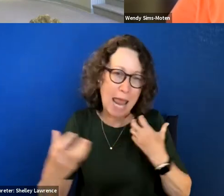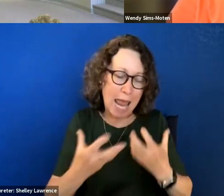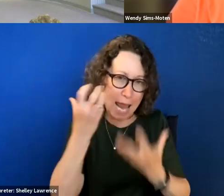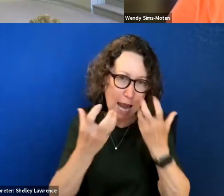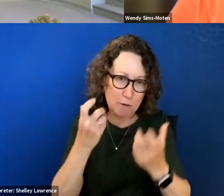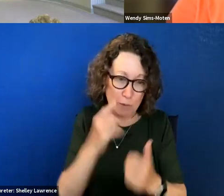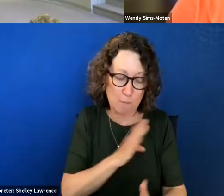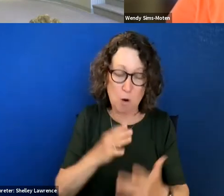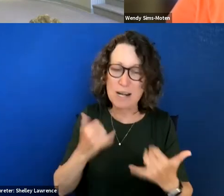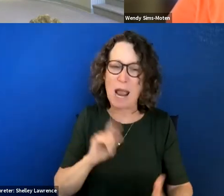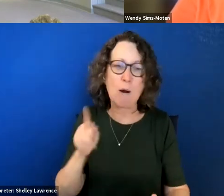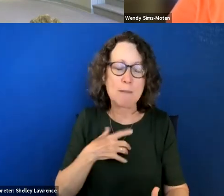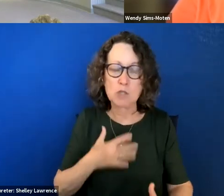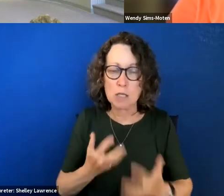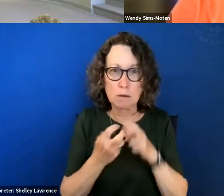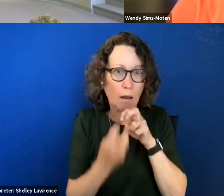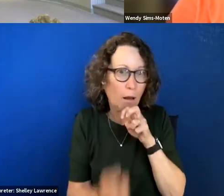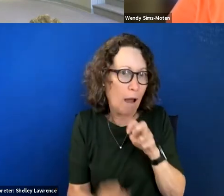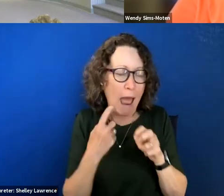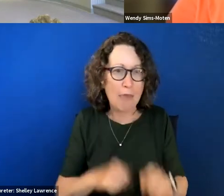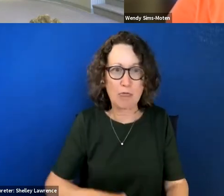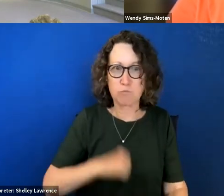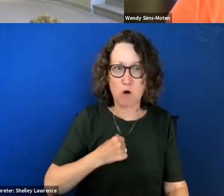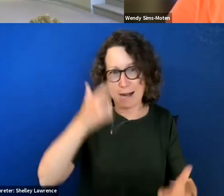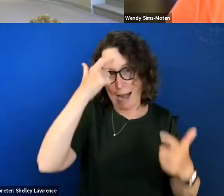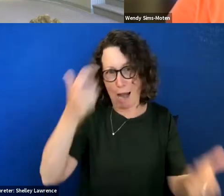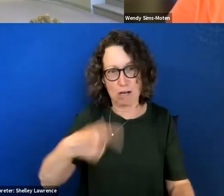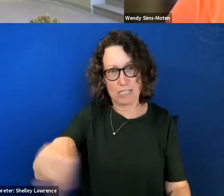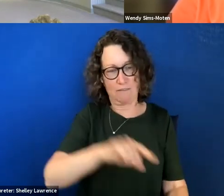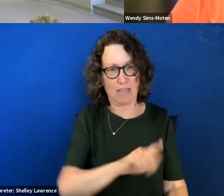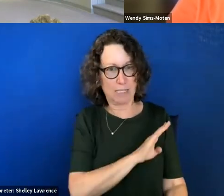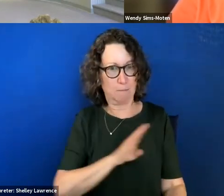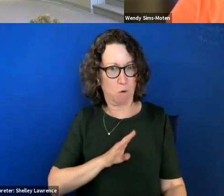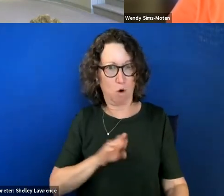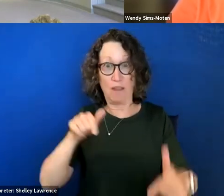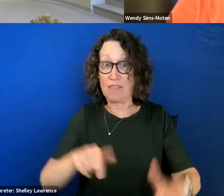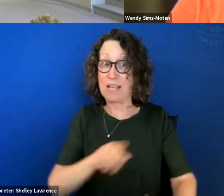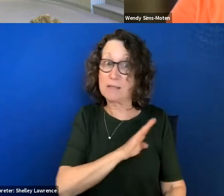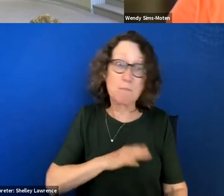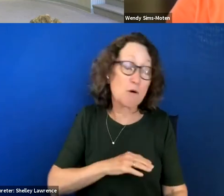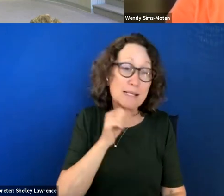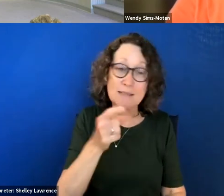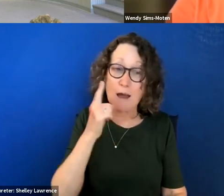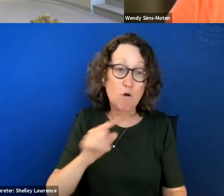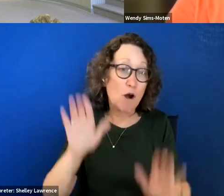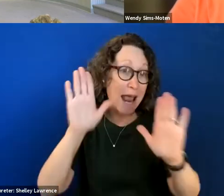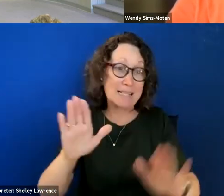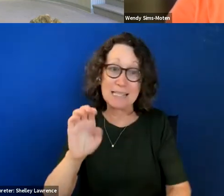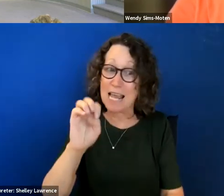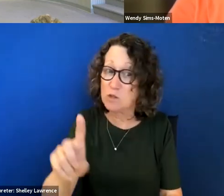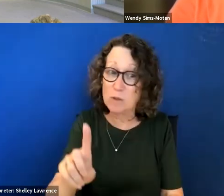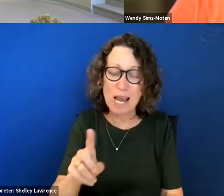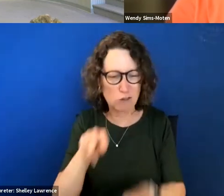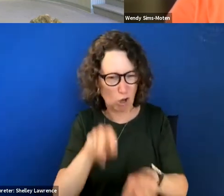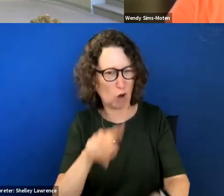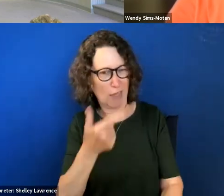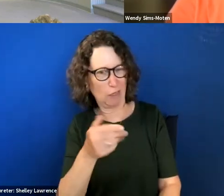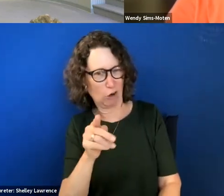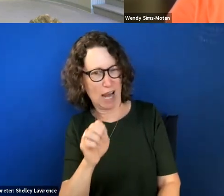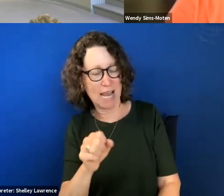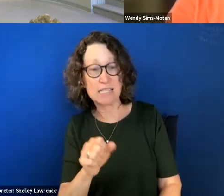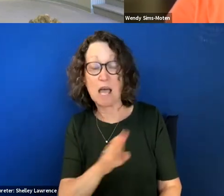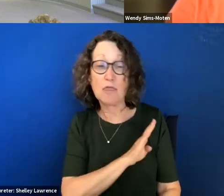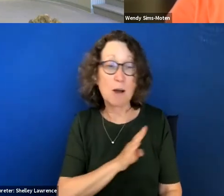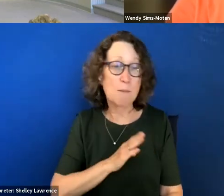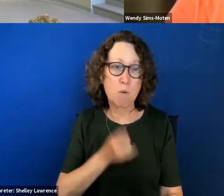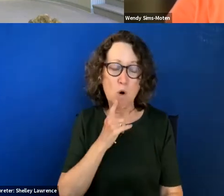but now I'm just appalled at the pride and arrogance of this board. This board is not for excellent education. Look at the grades. The